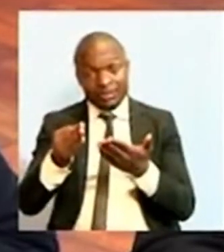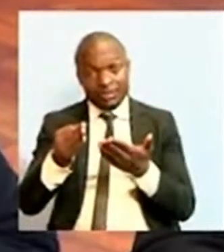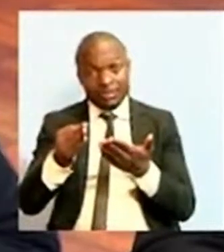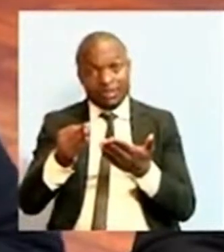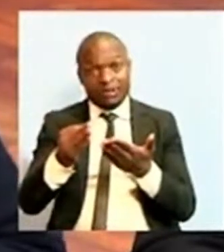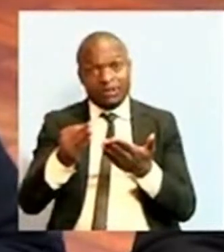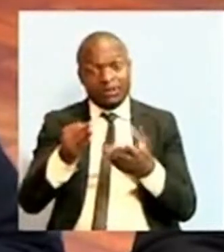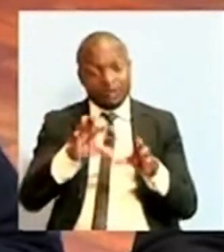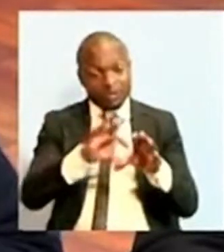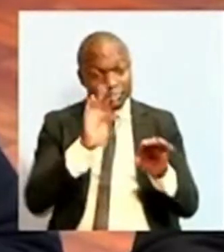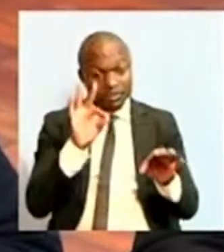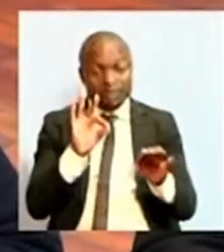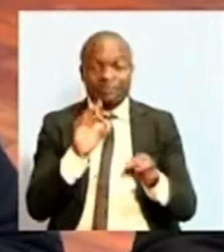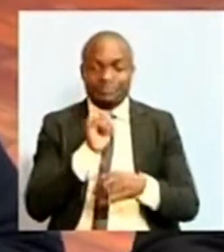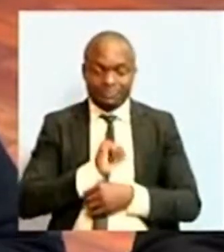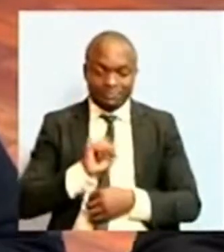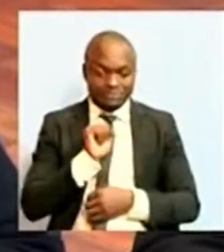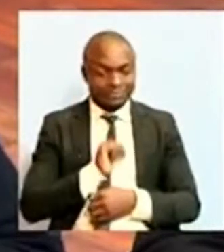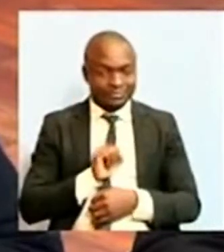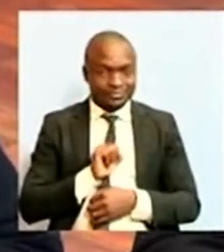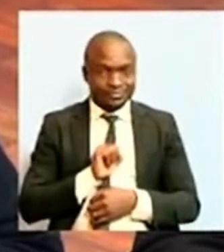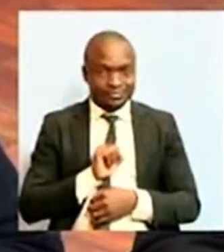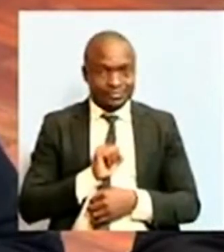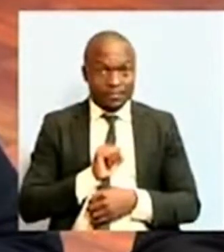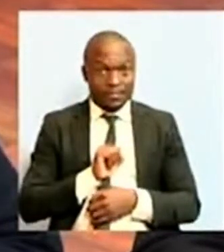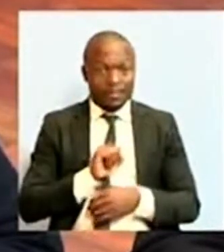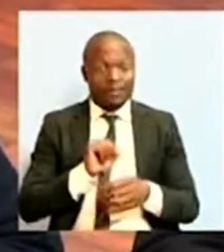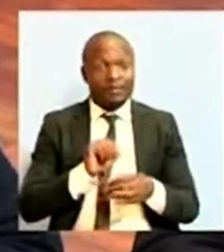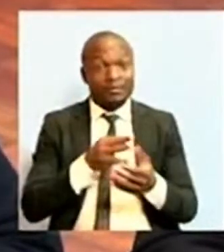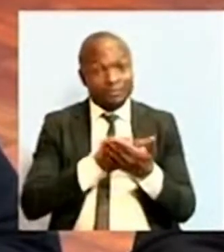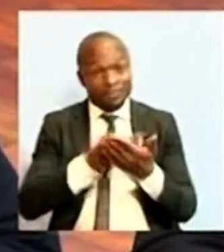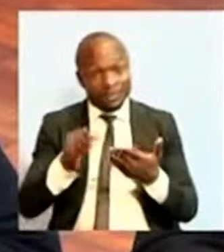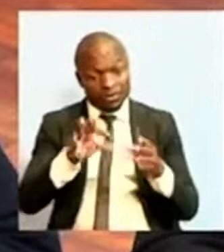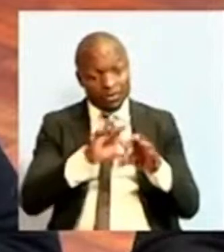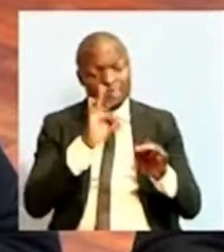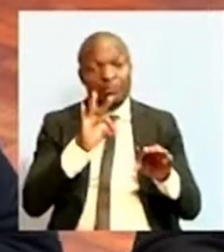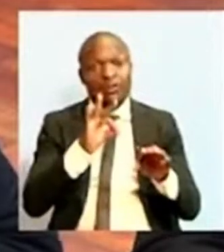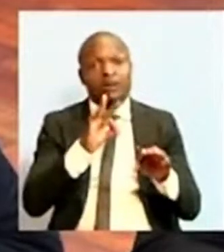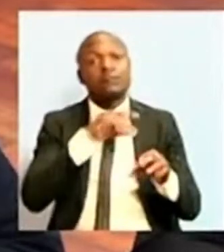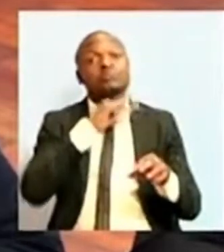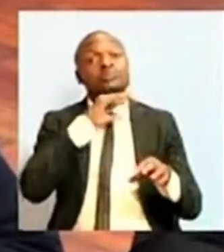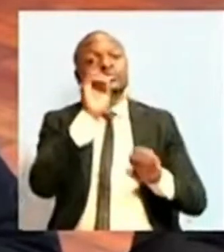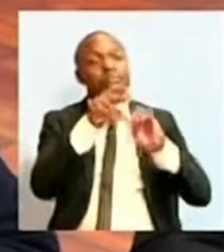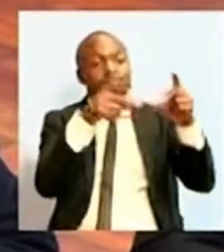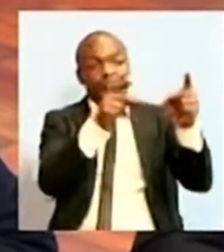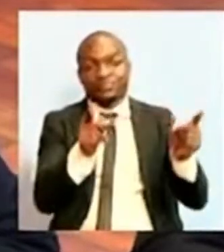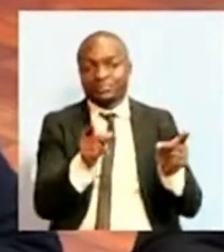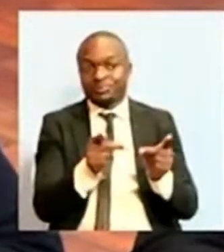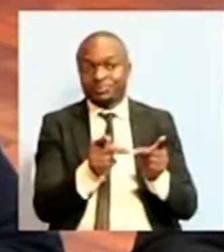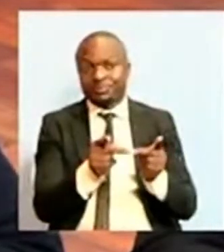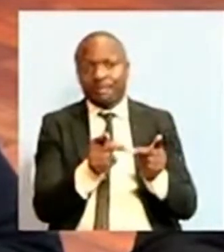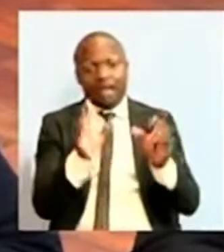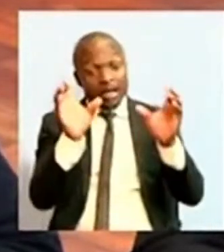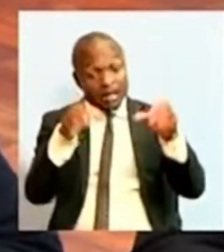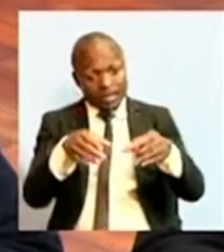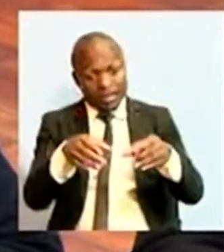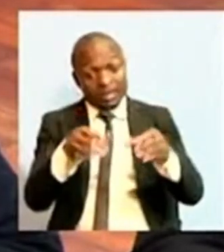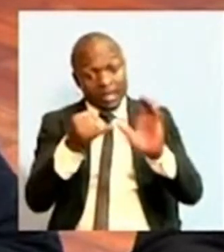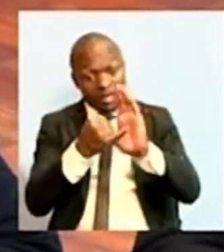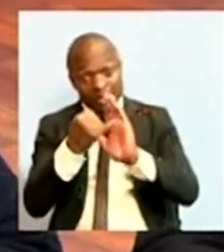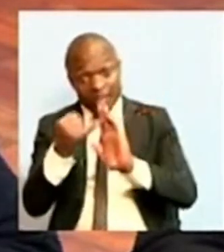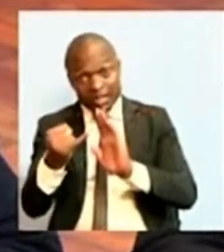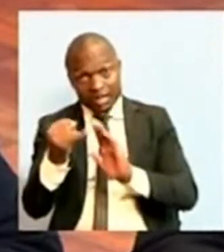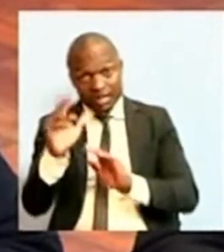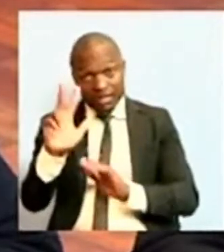establish beg your pardon, a council dump site. Action taken, Chair. The Council has identified